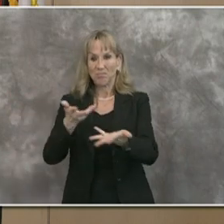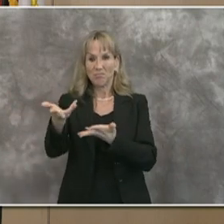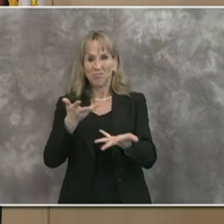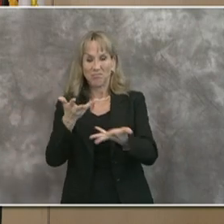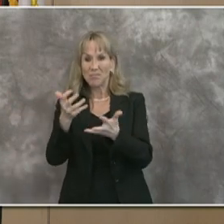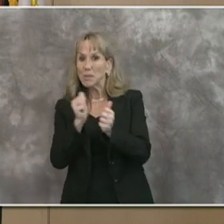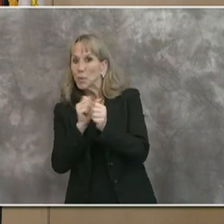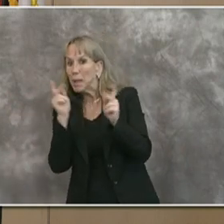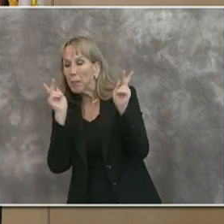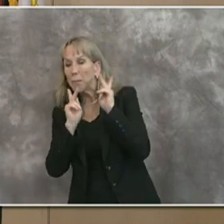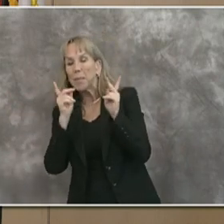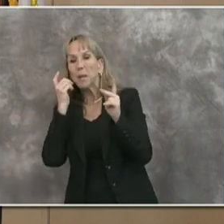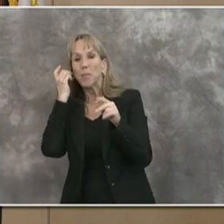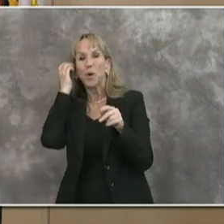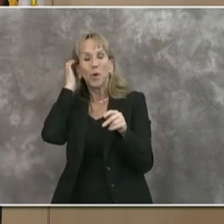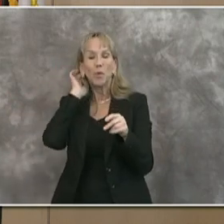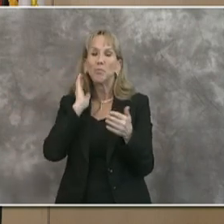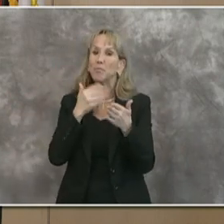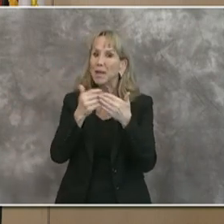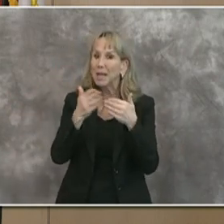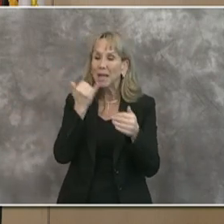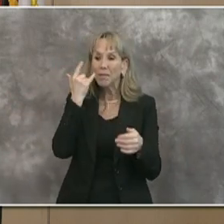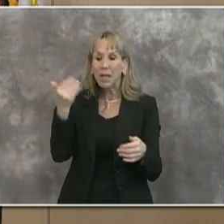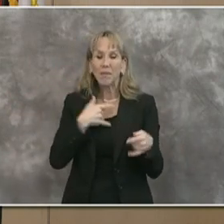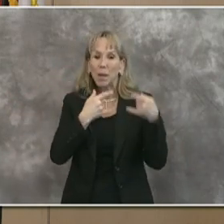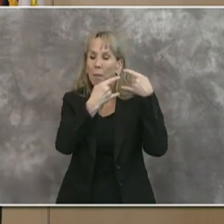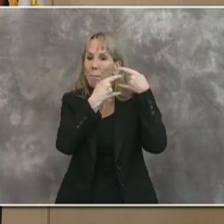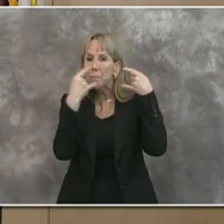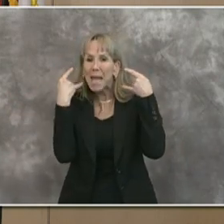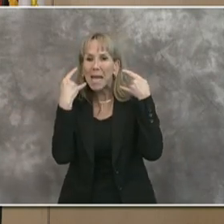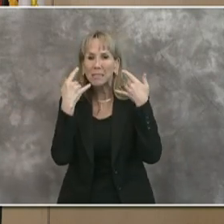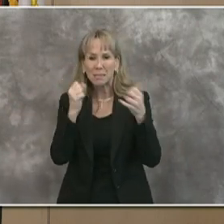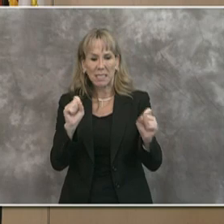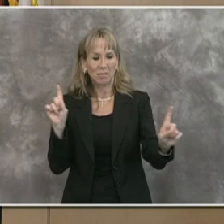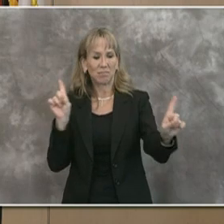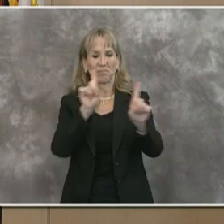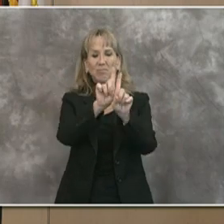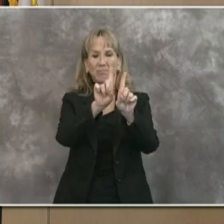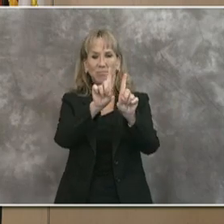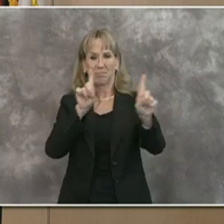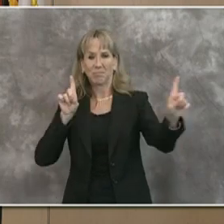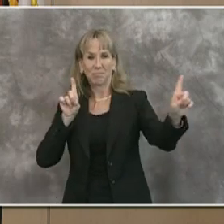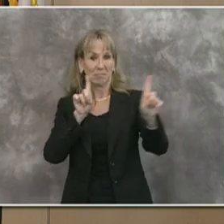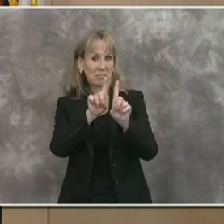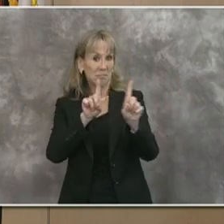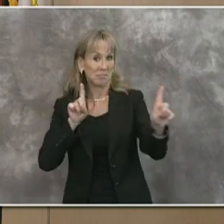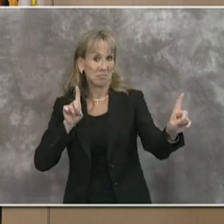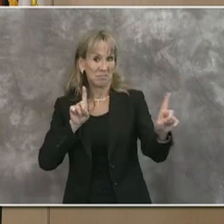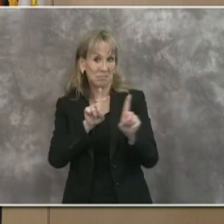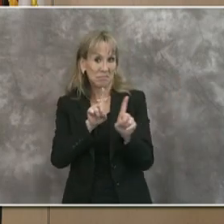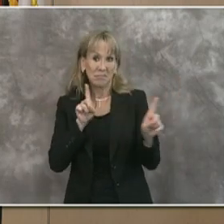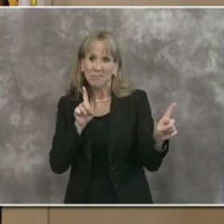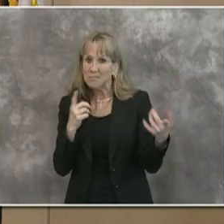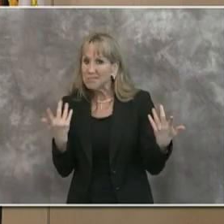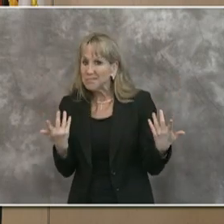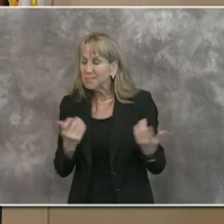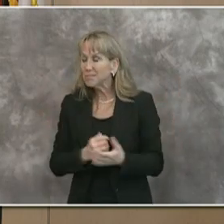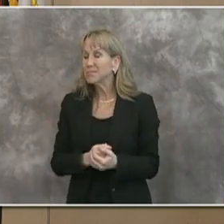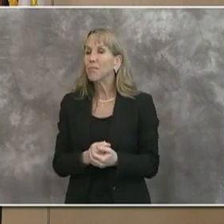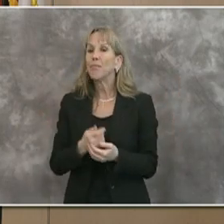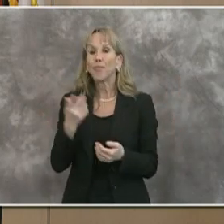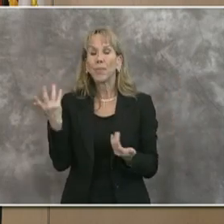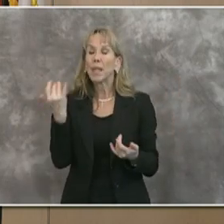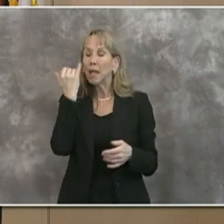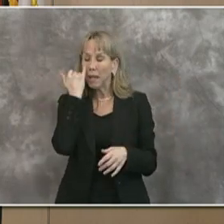with, you know, proper measures like masks, they will be getting within 6 feet, et cetera. So again, if they